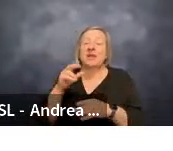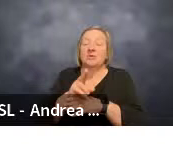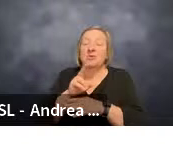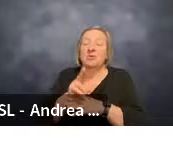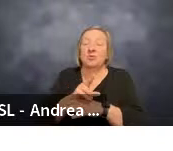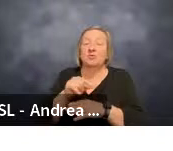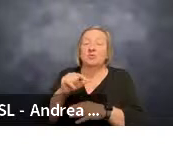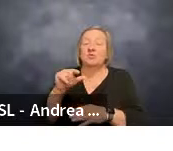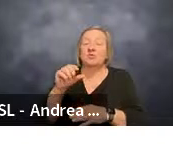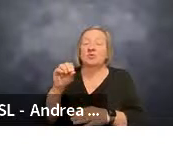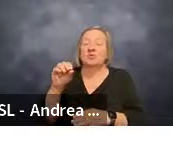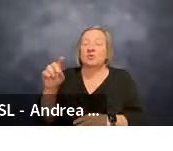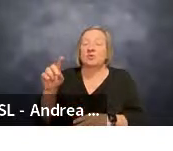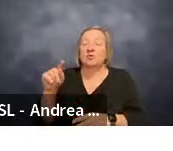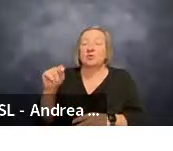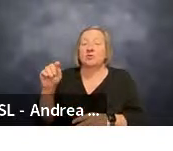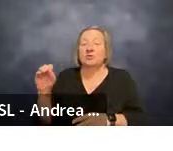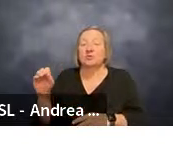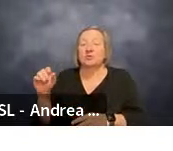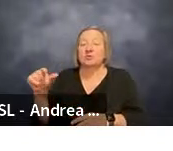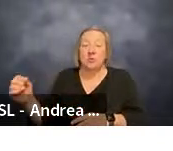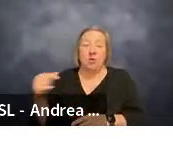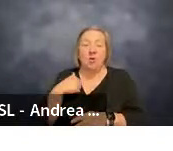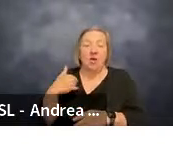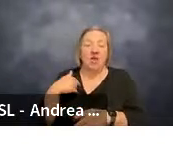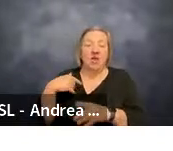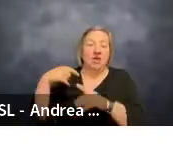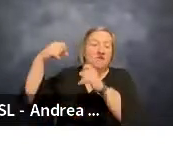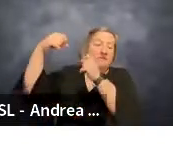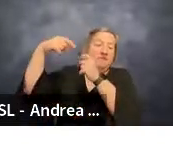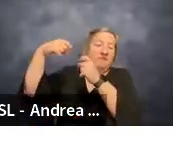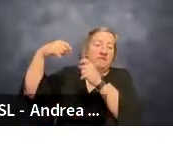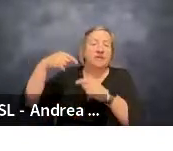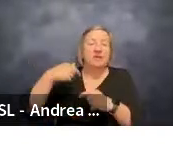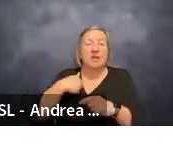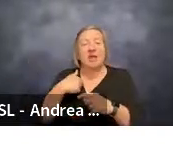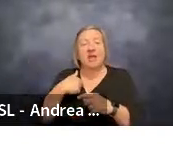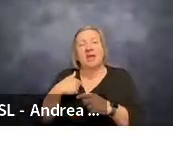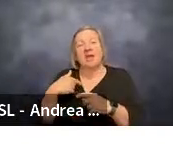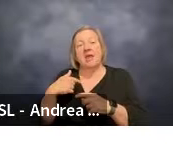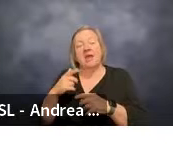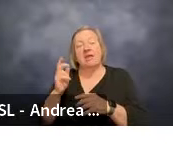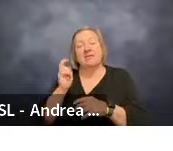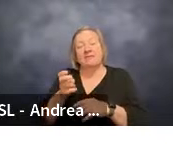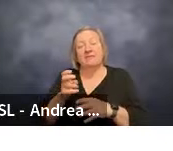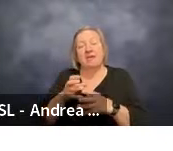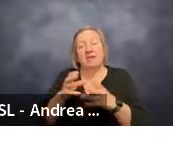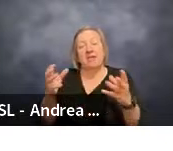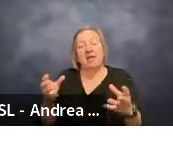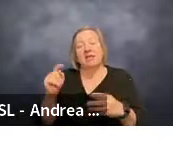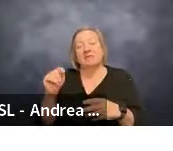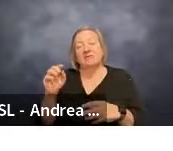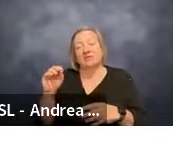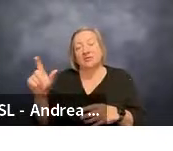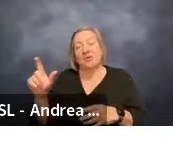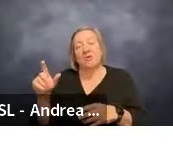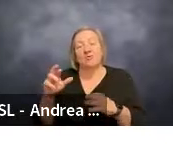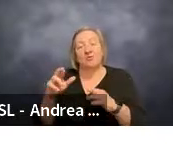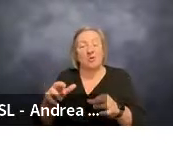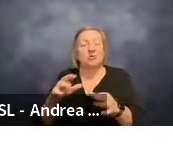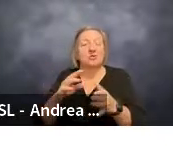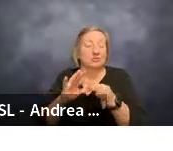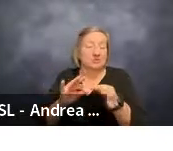Good to Go, I have that transponder. I actually taken a lot of the toll roads that was earlier